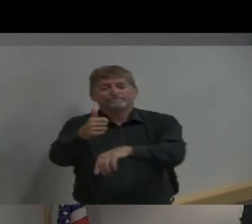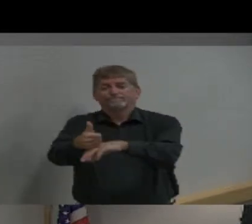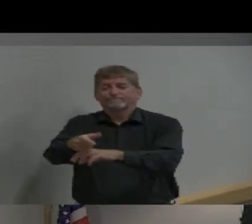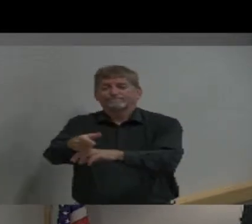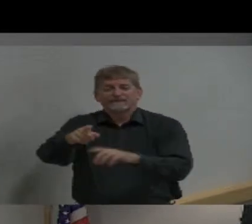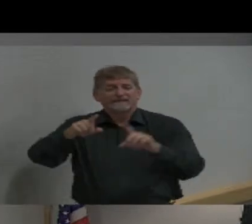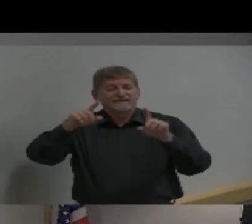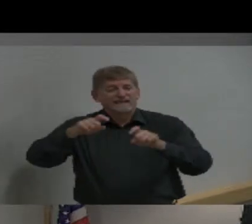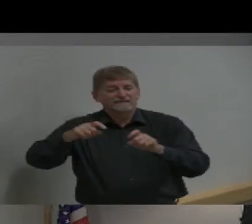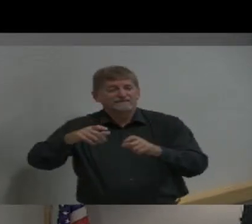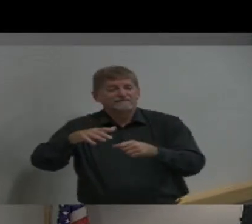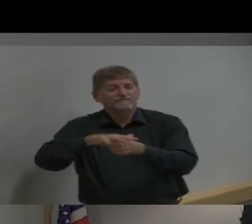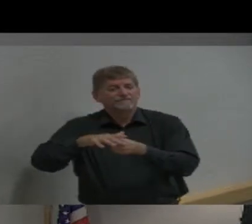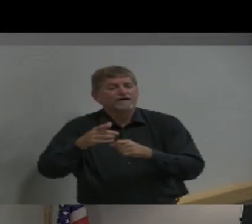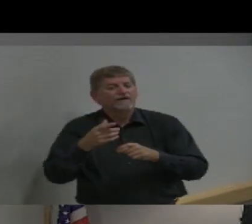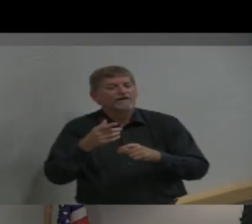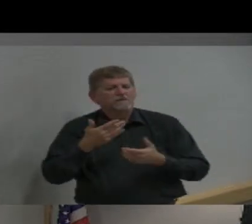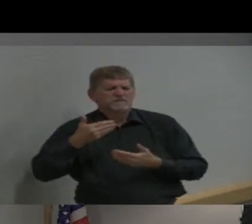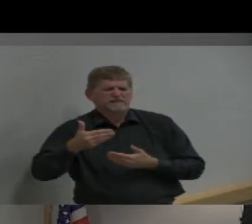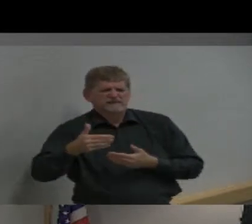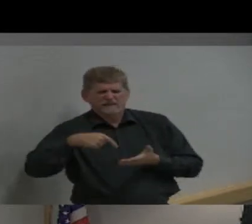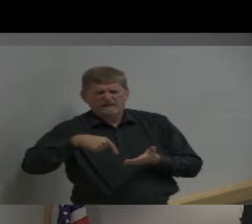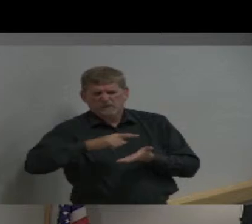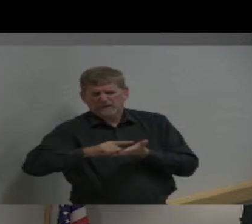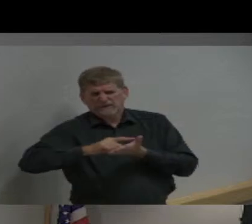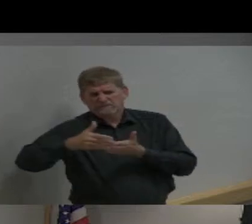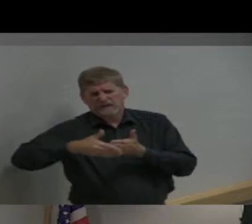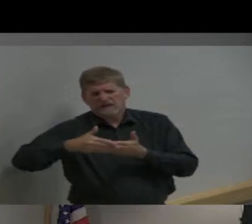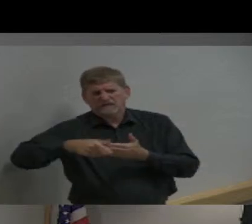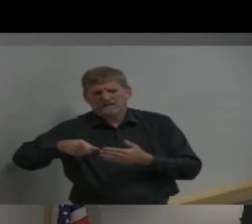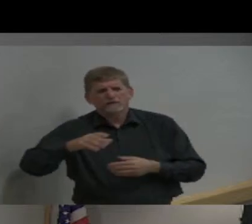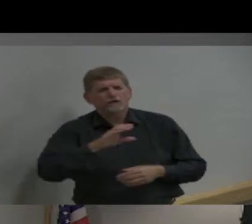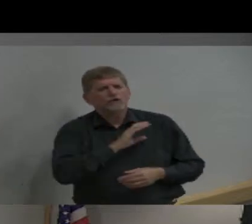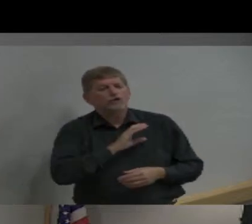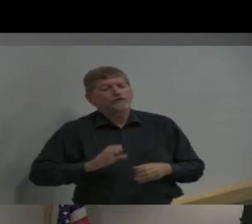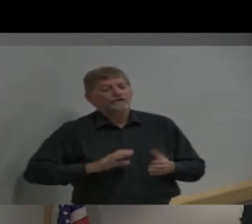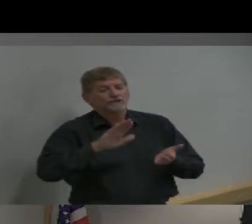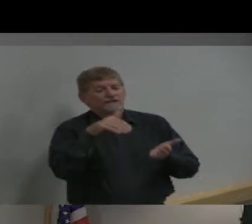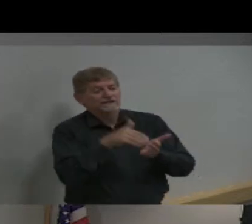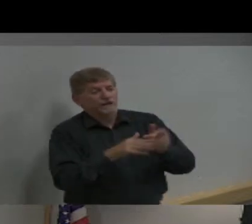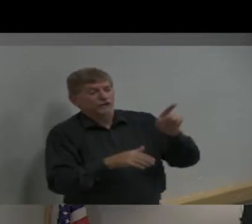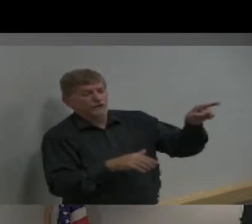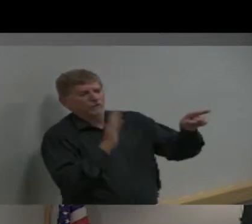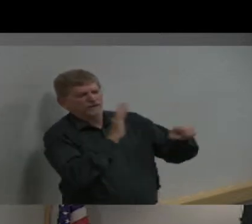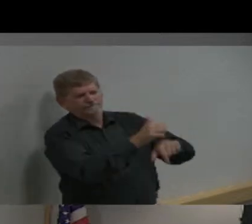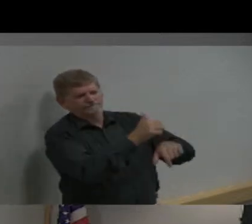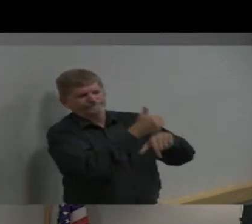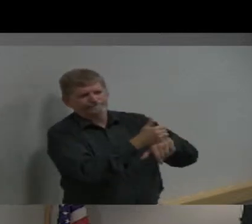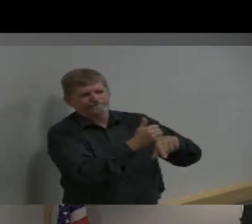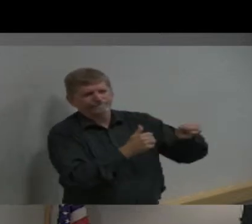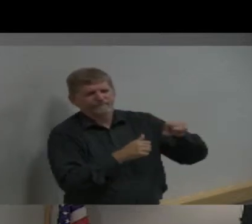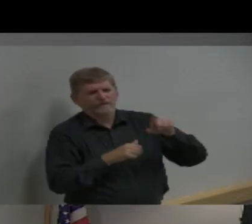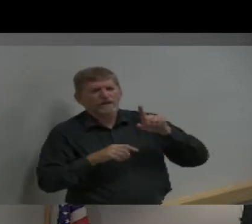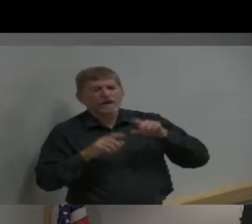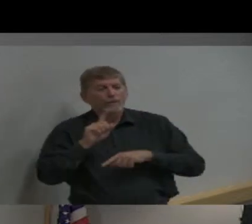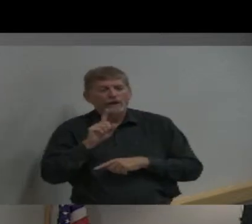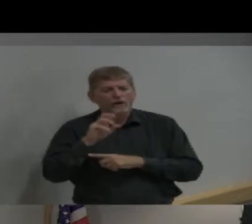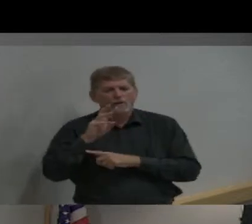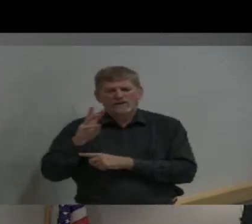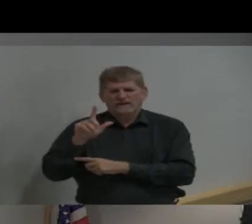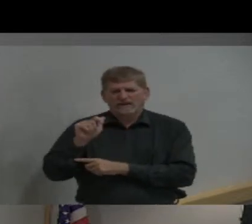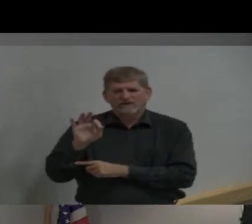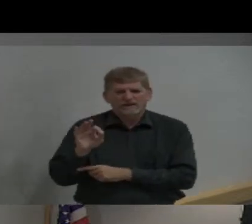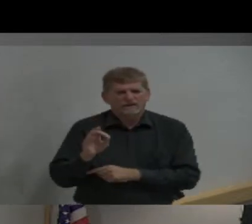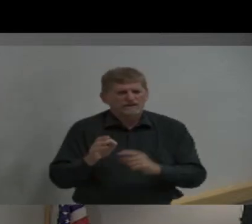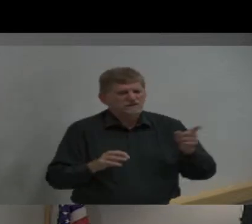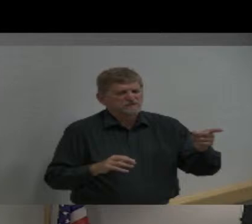believe, at the White Horse Christian Center in West Lafayette. That's also a State Department of Health testing site, so